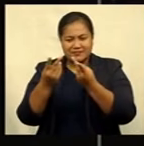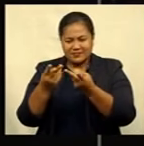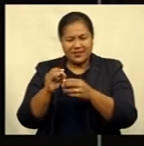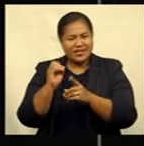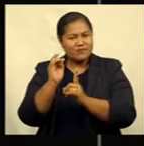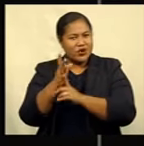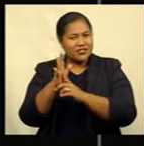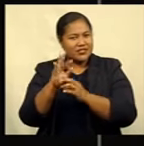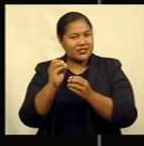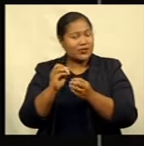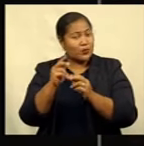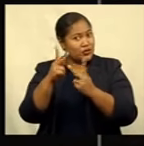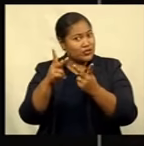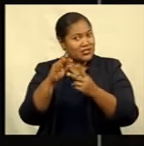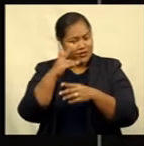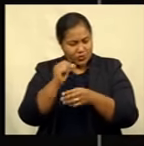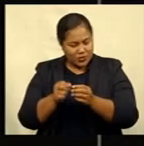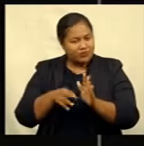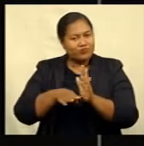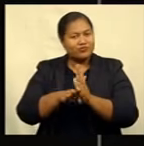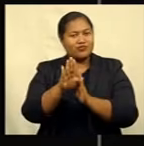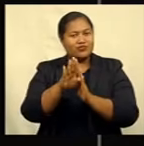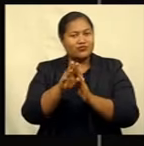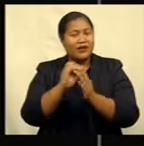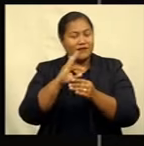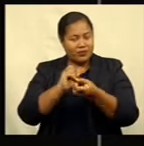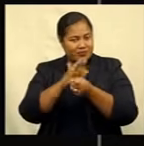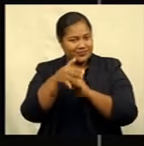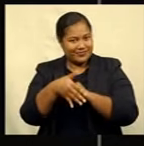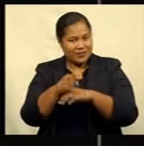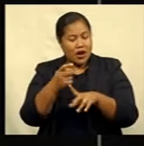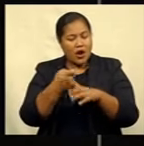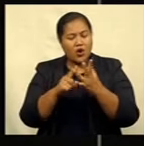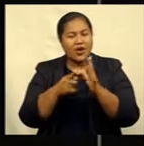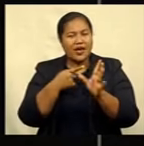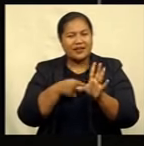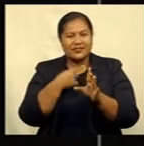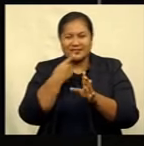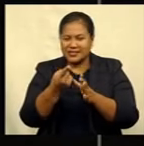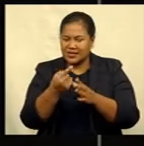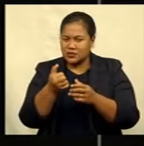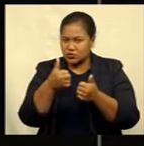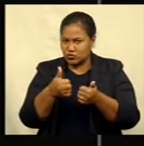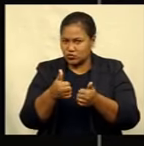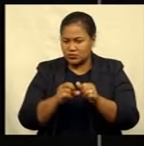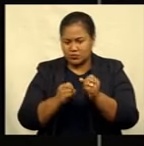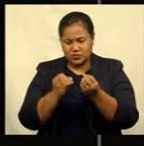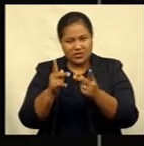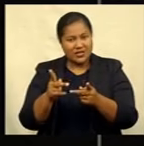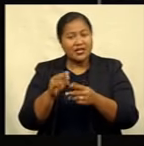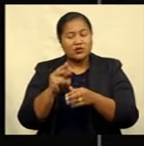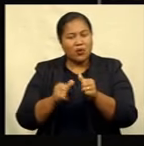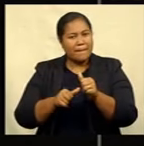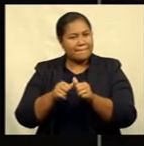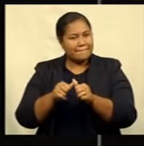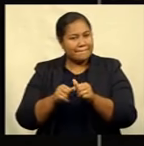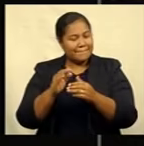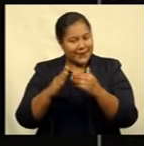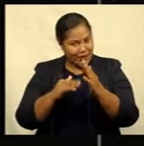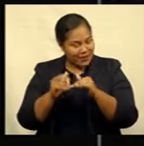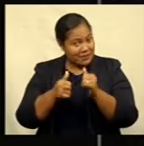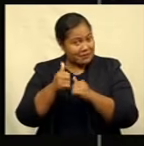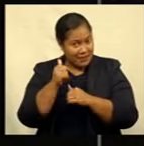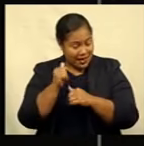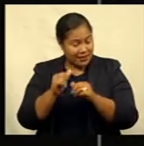opportunities for recovery from the pandemic. Koya says it's important to provide a chance to build back better through the tourism value chain